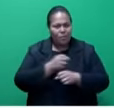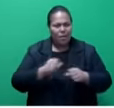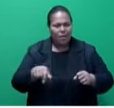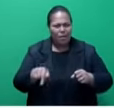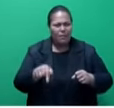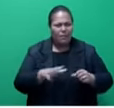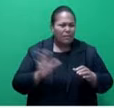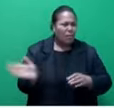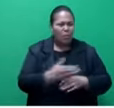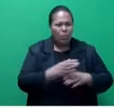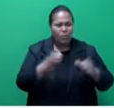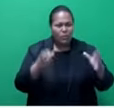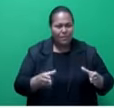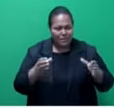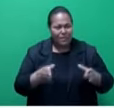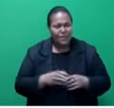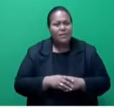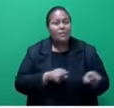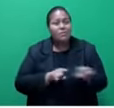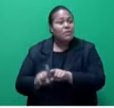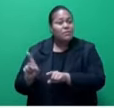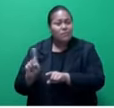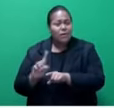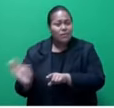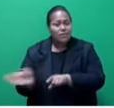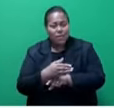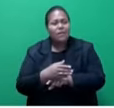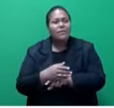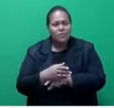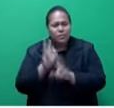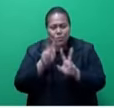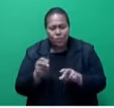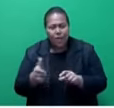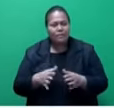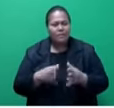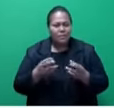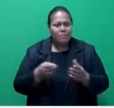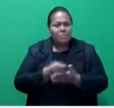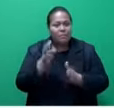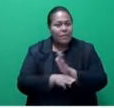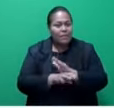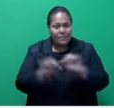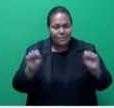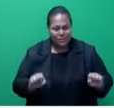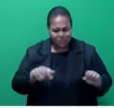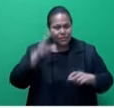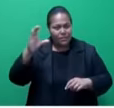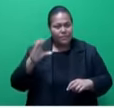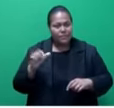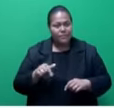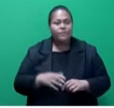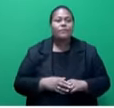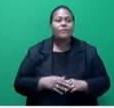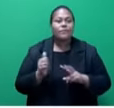bank, in addition to regulation of payment systems and instruments, is in charge of facilitating a payment system strategy for the country. It